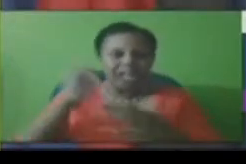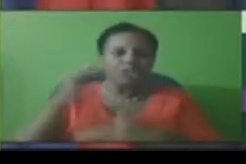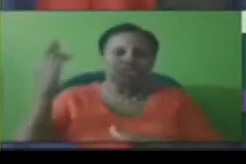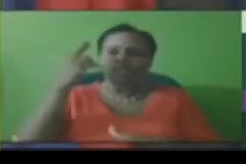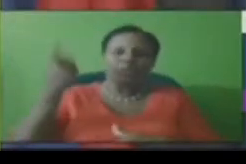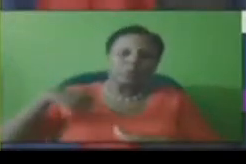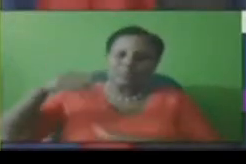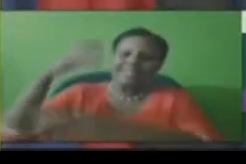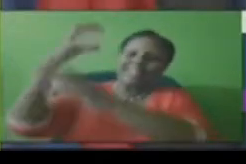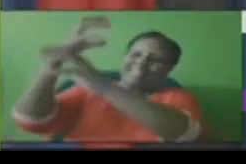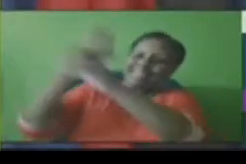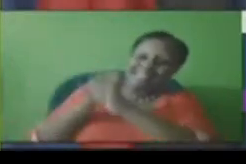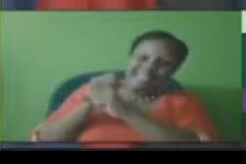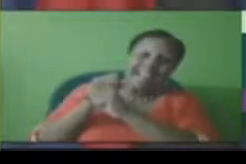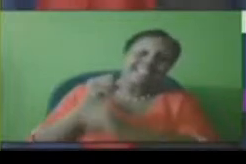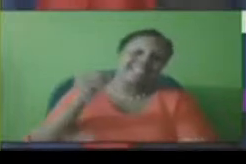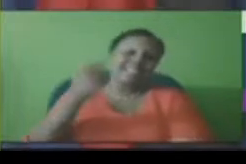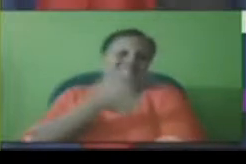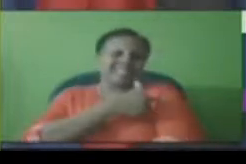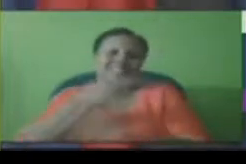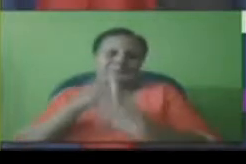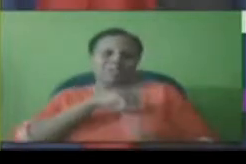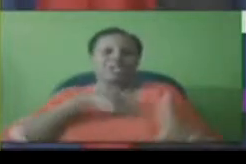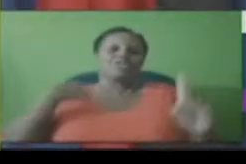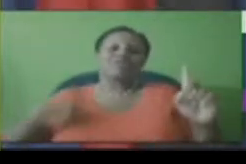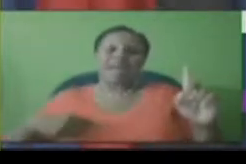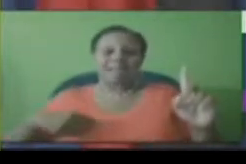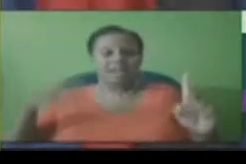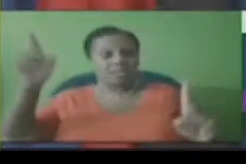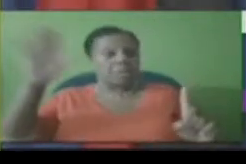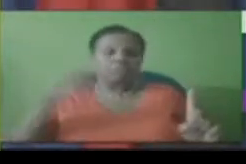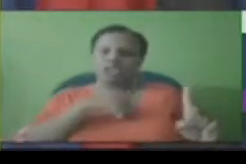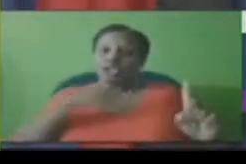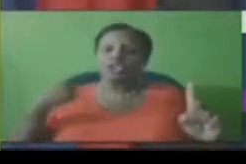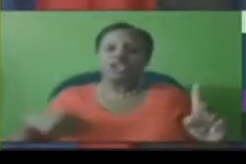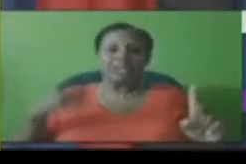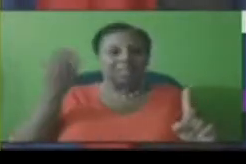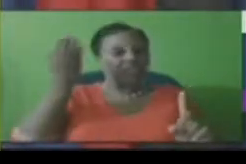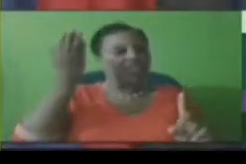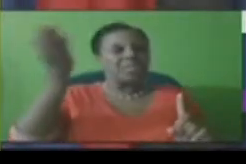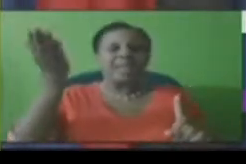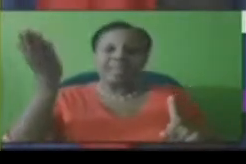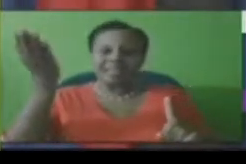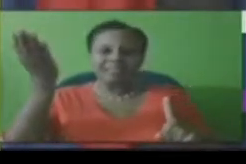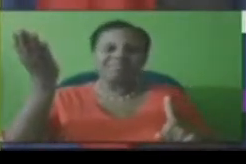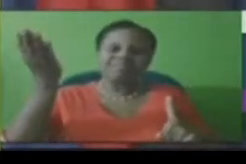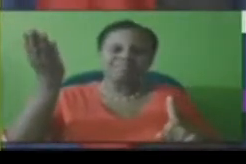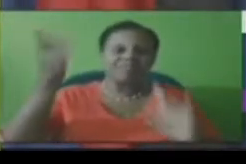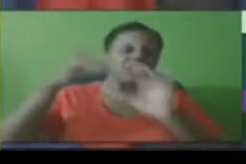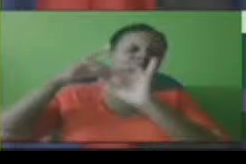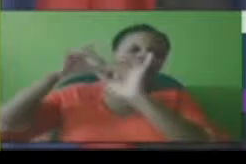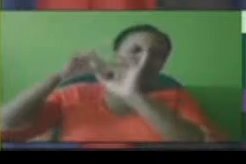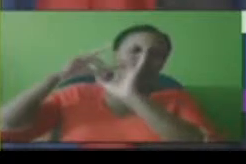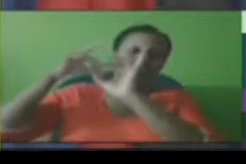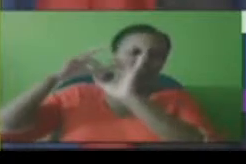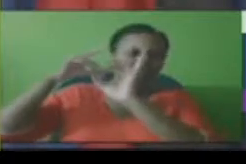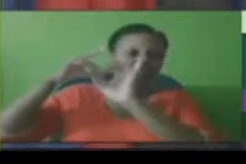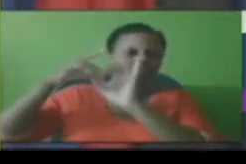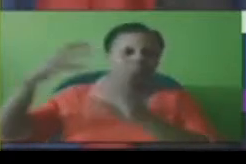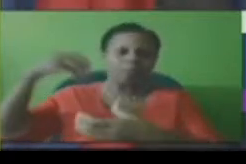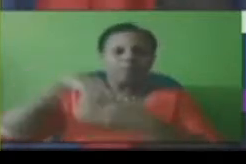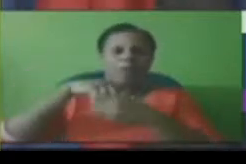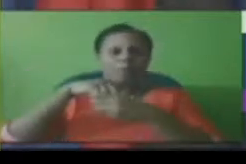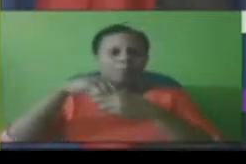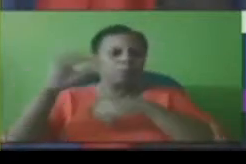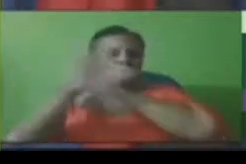has been part of Trinidad and Tobago's progressive foreign policy since Dr. Williams' days. And